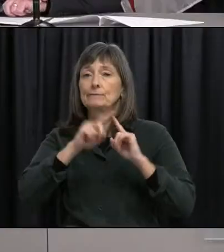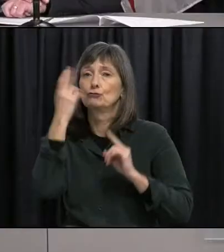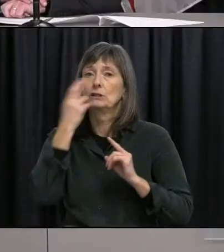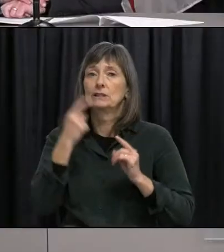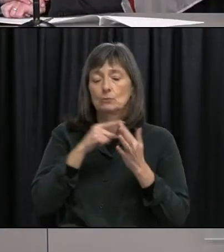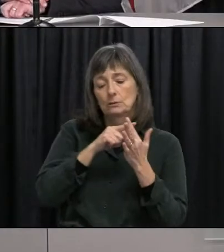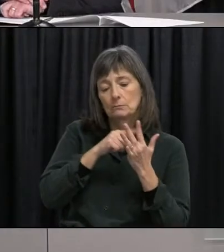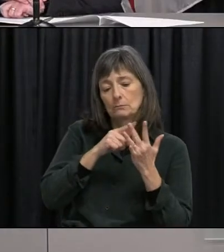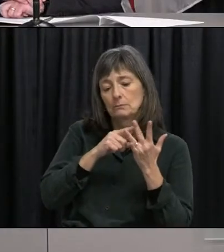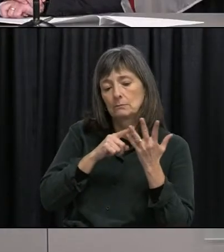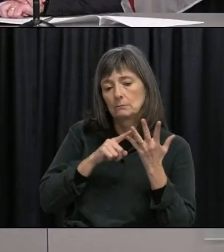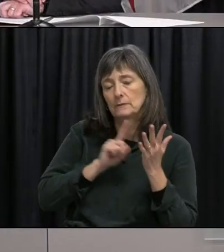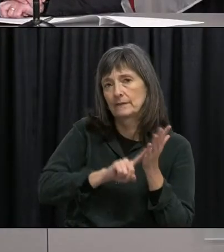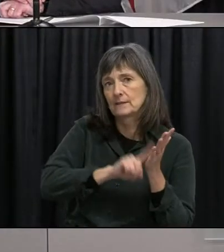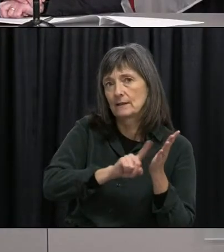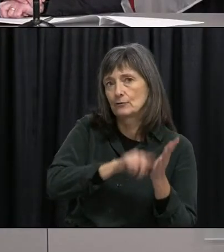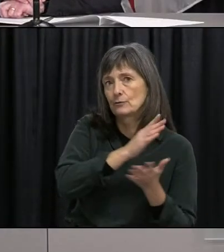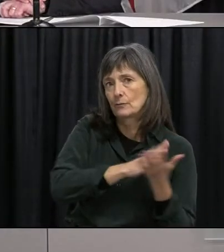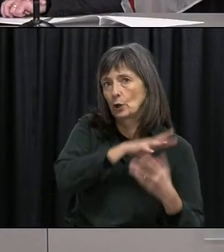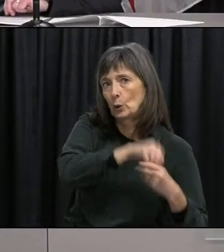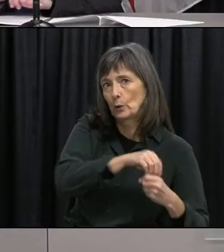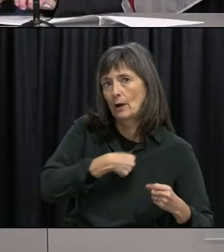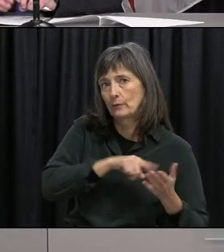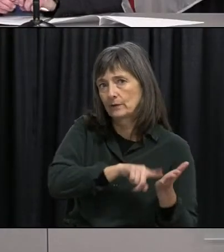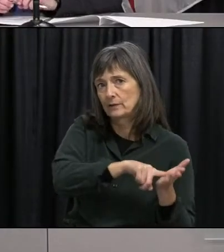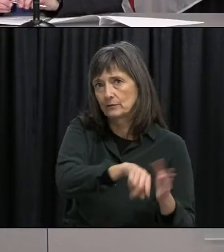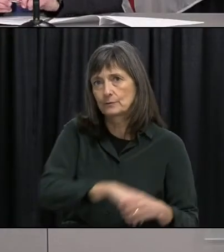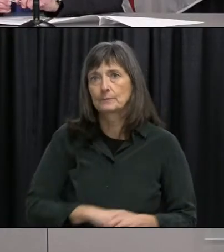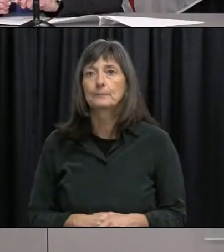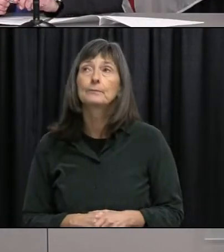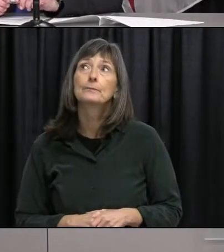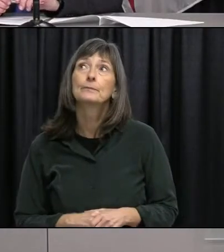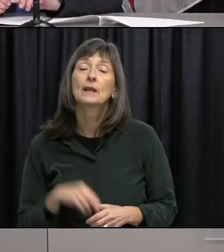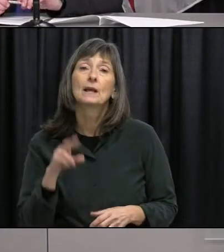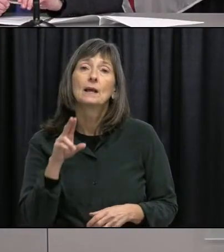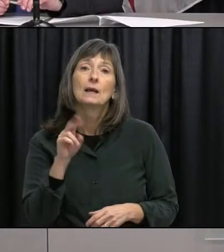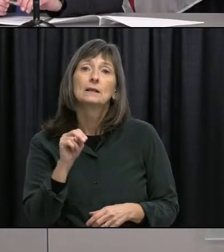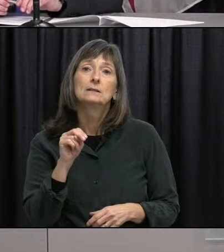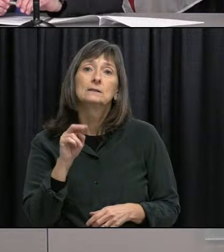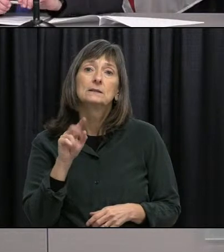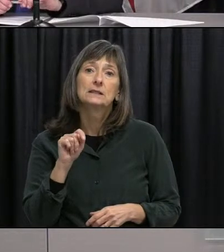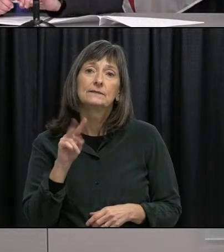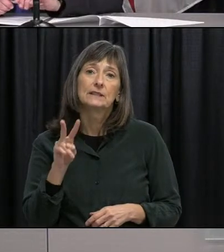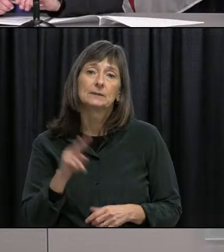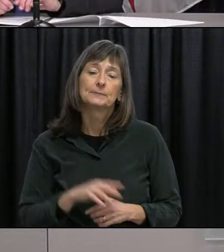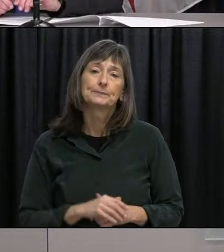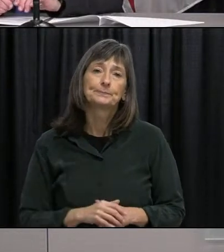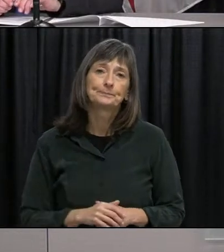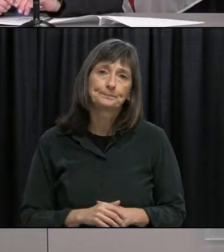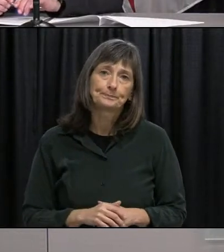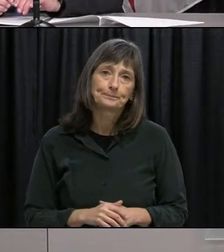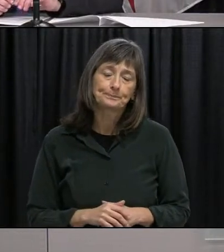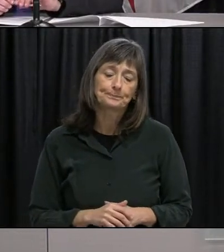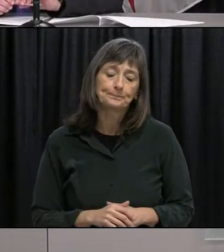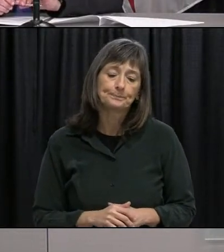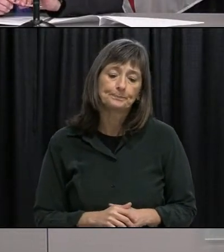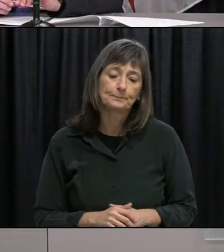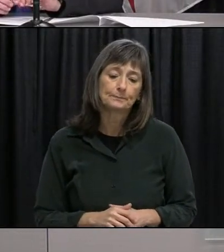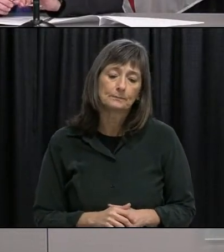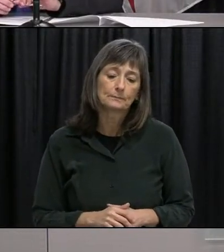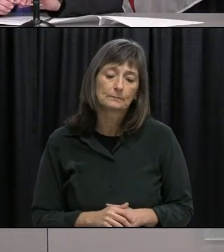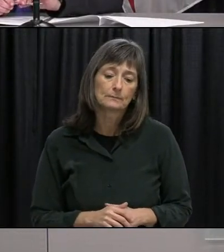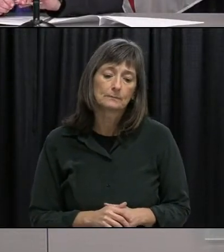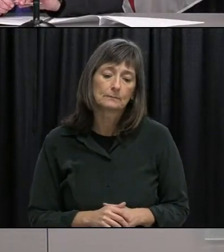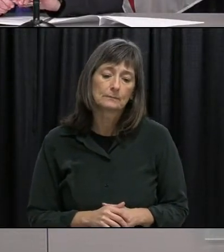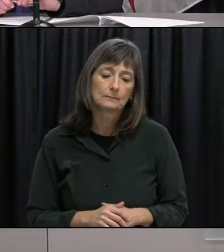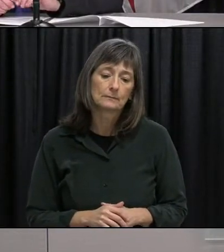Thank you. Our next questions are from Kellyanne Roberts of NTV News. Please go ahead. Thank you. I guess this